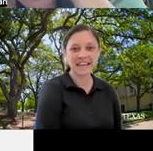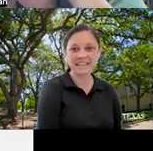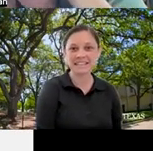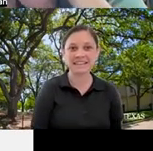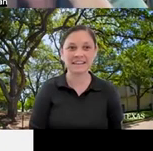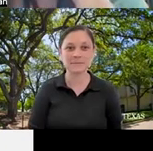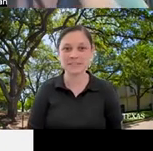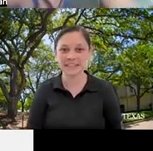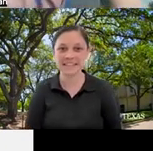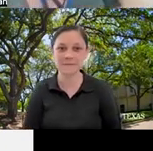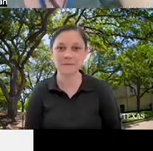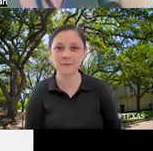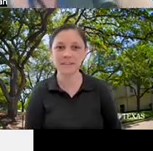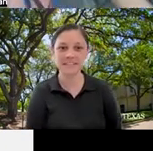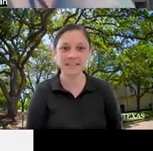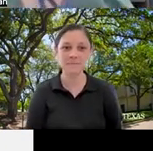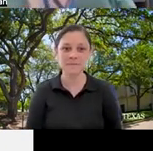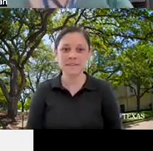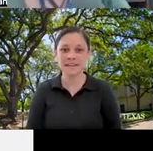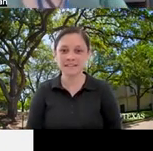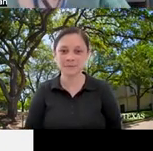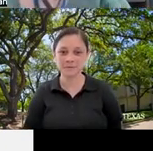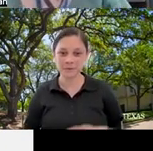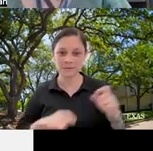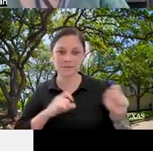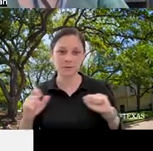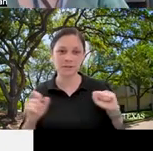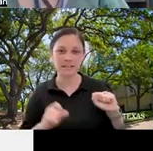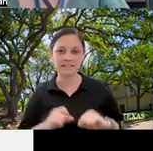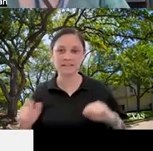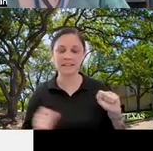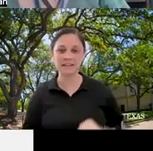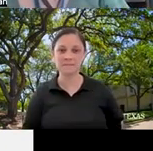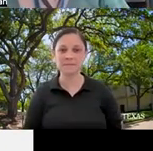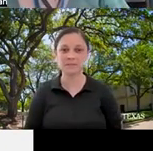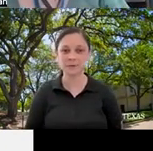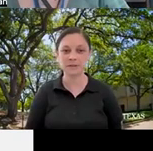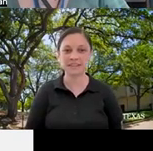to that. And thanks, Kate, for pulling this up. So we've sort of